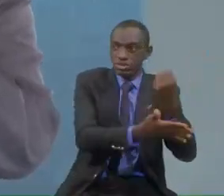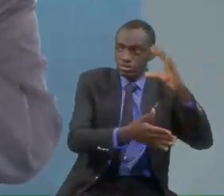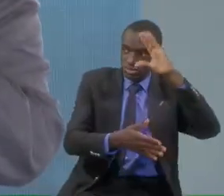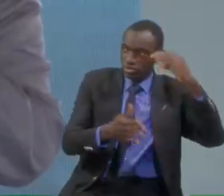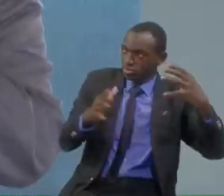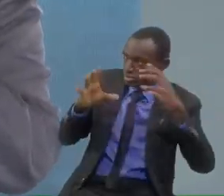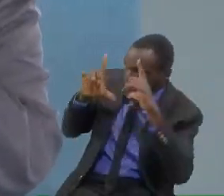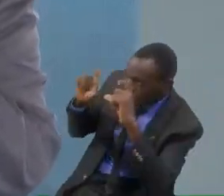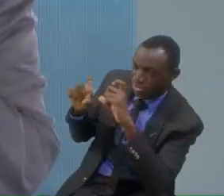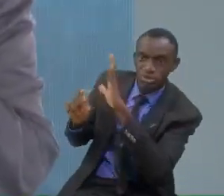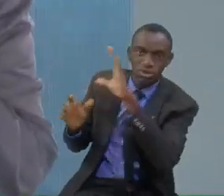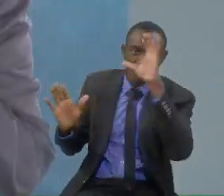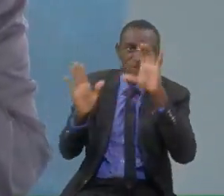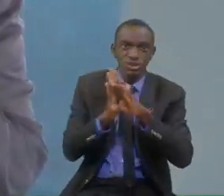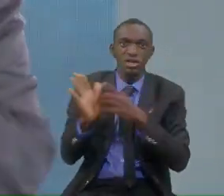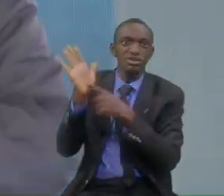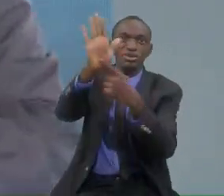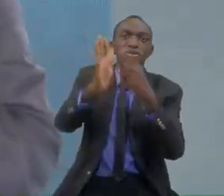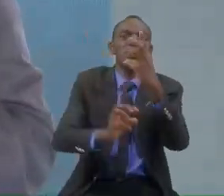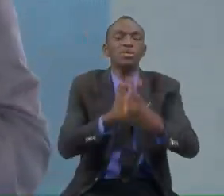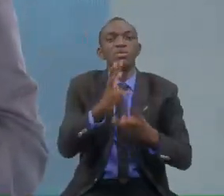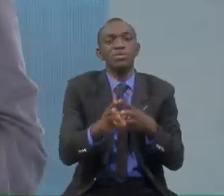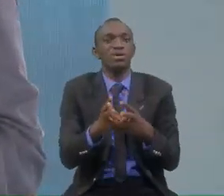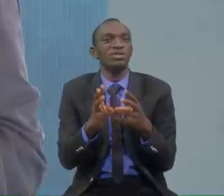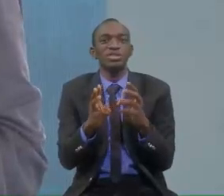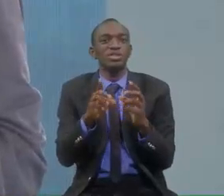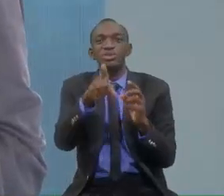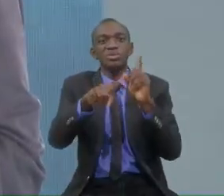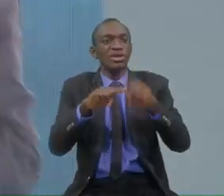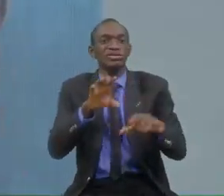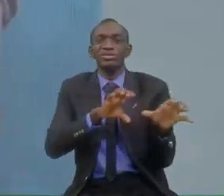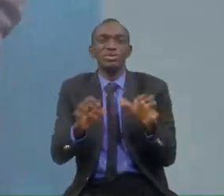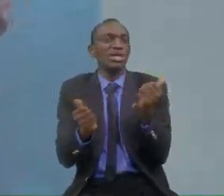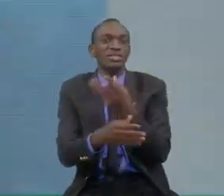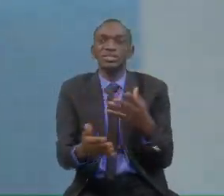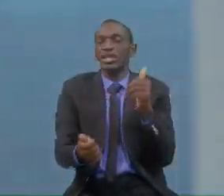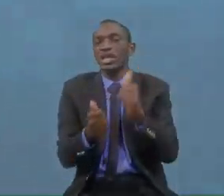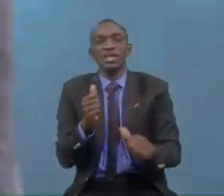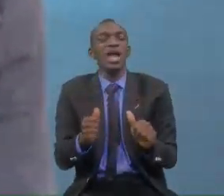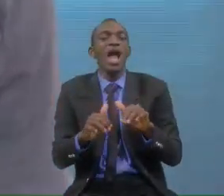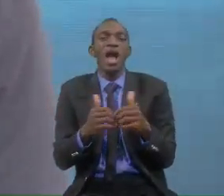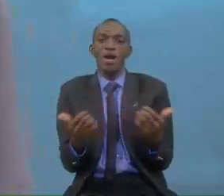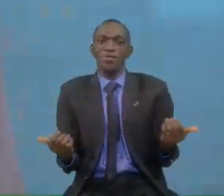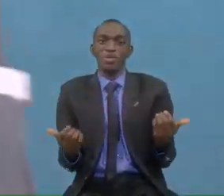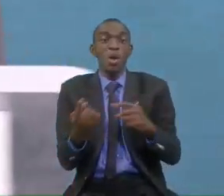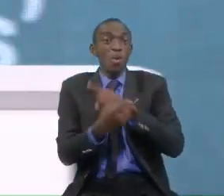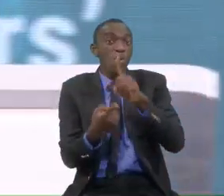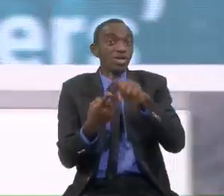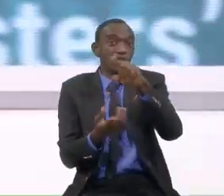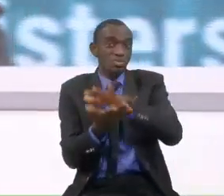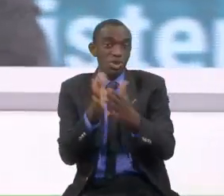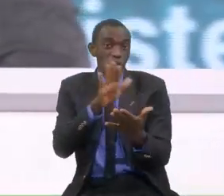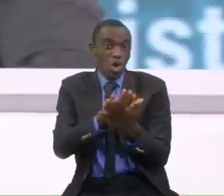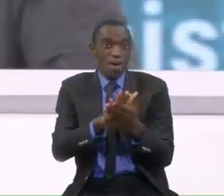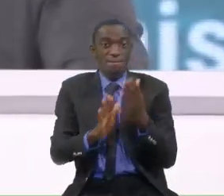When we become leaders, when we become ministers, when we become public figures